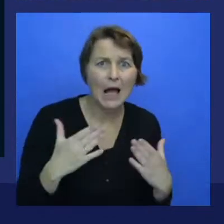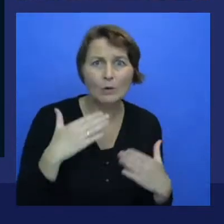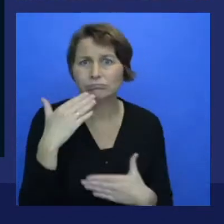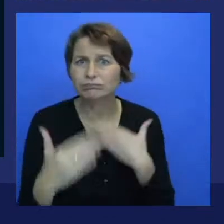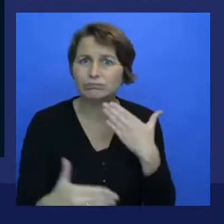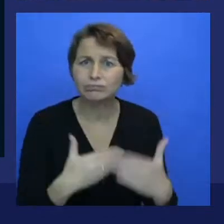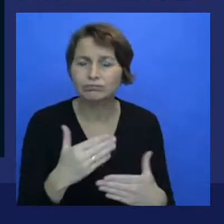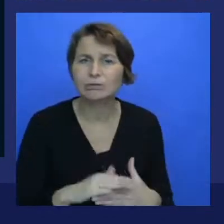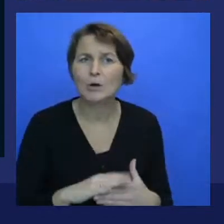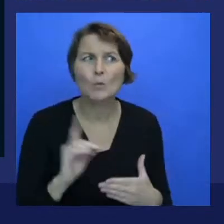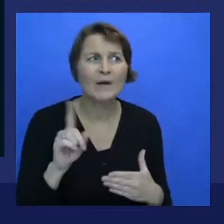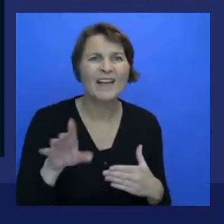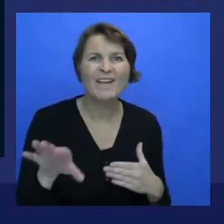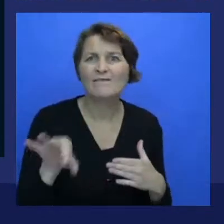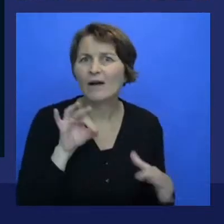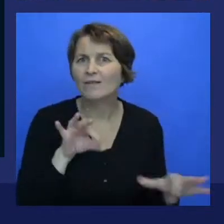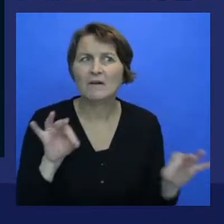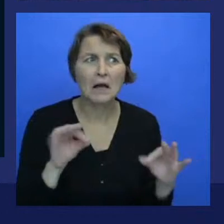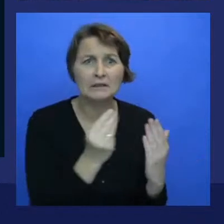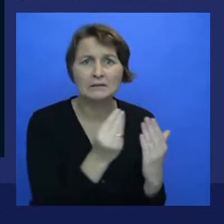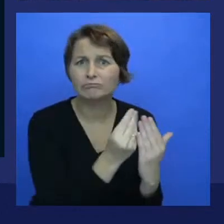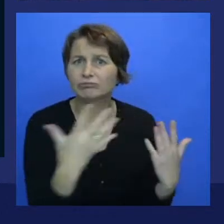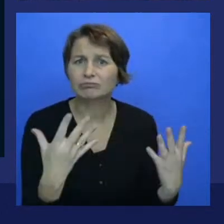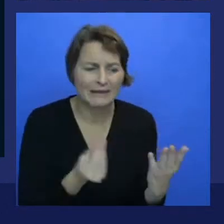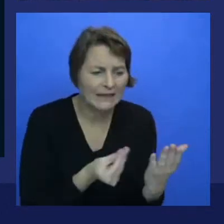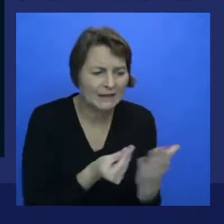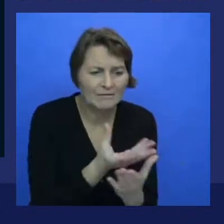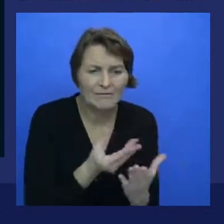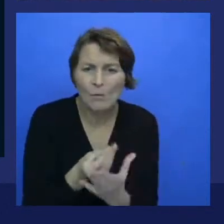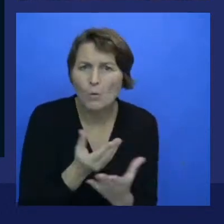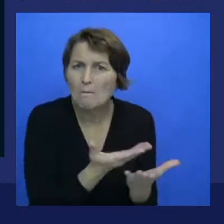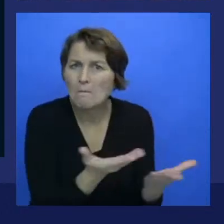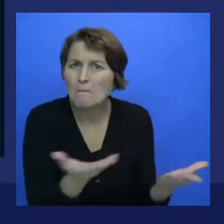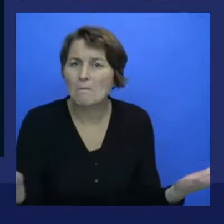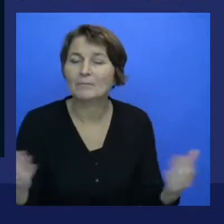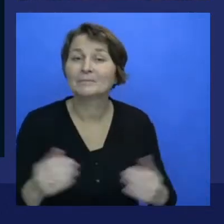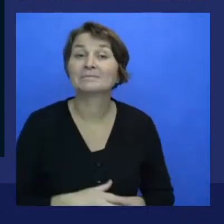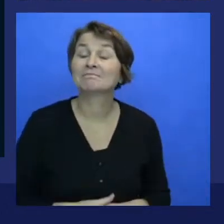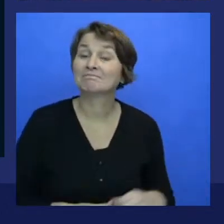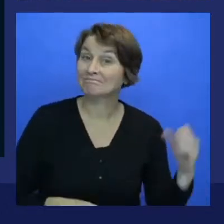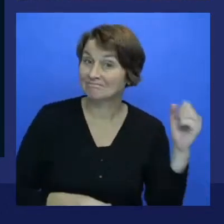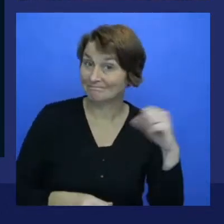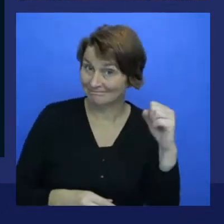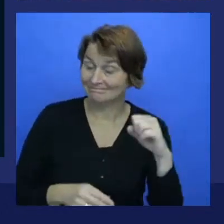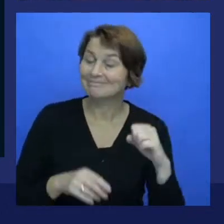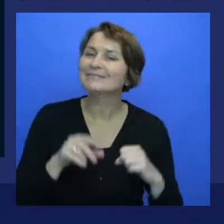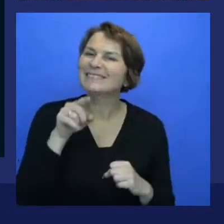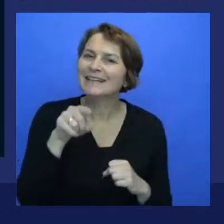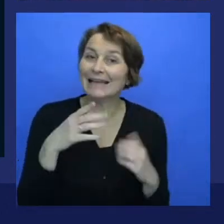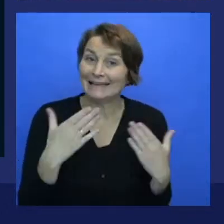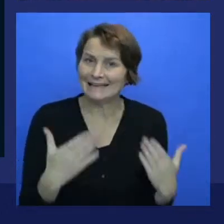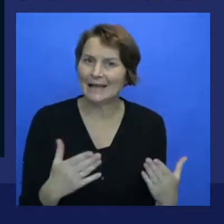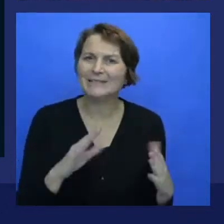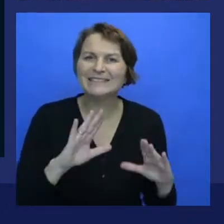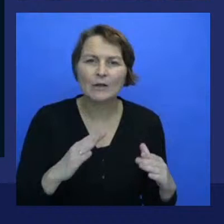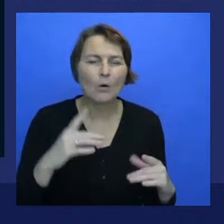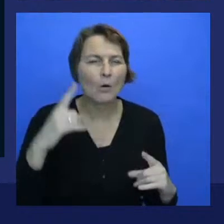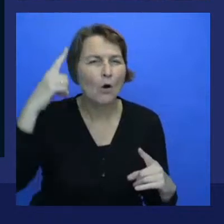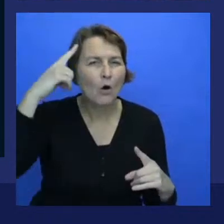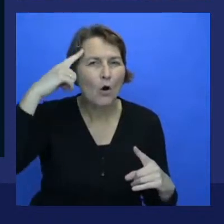Yeah, so they can actually check out the Cognitive Services